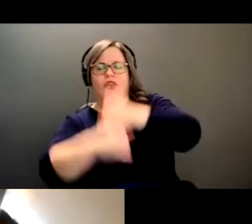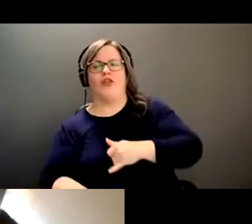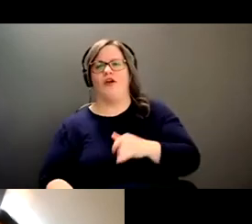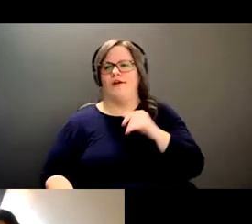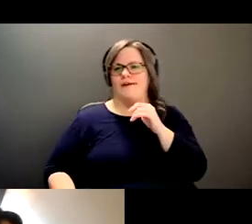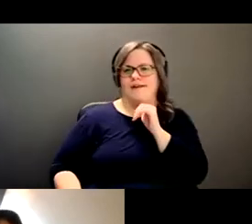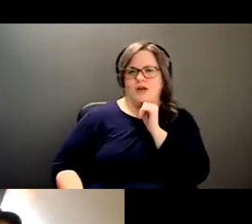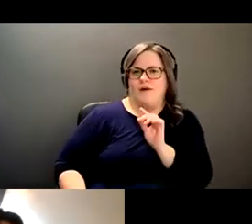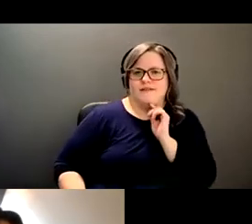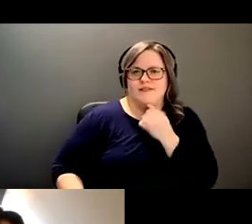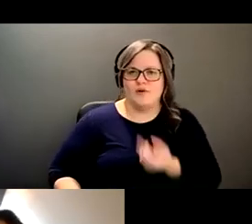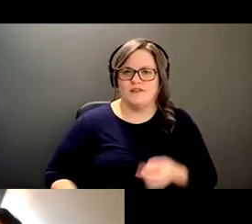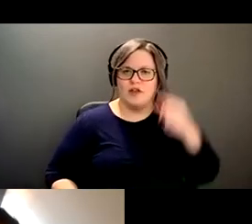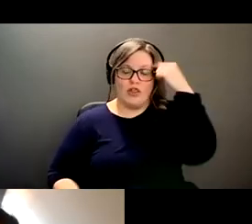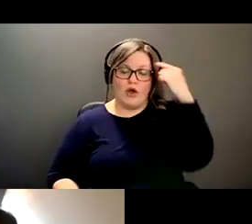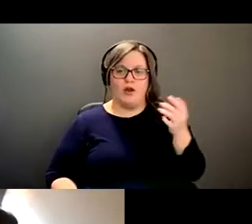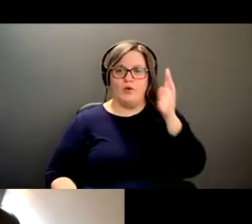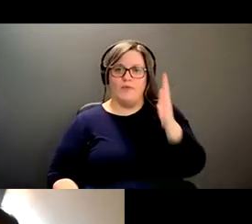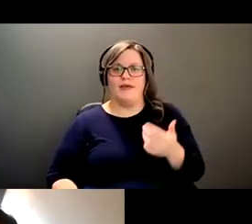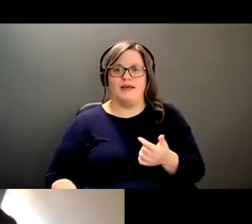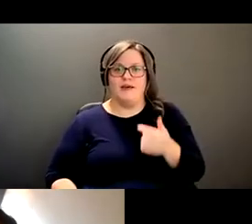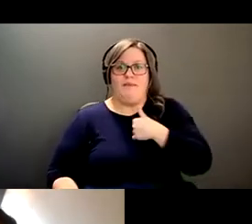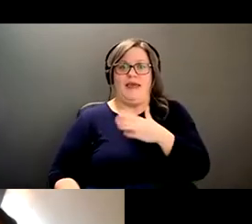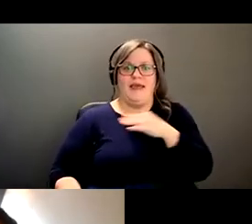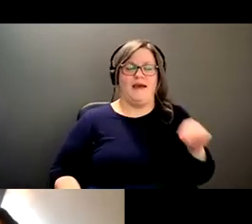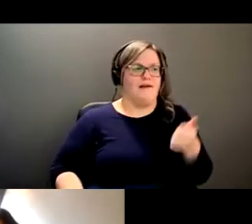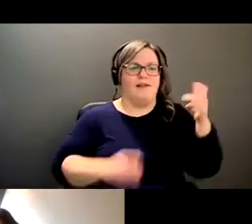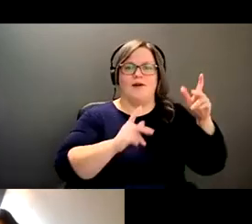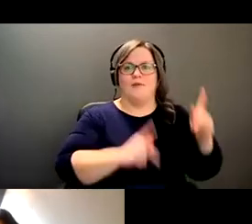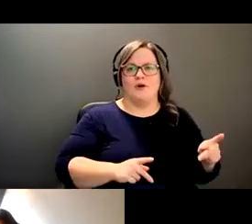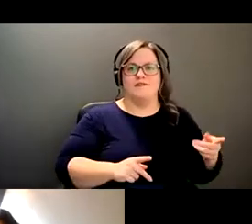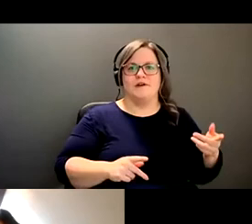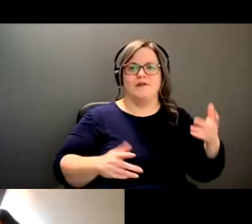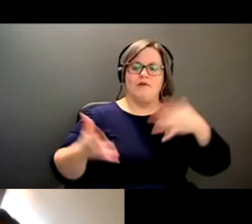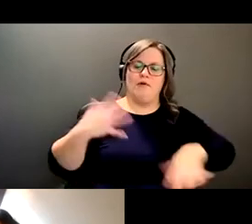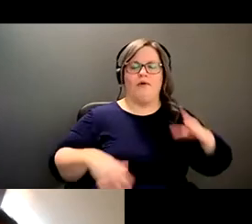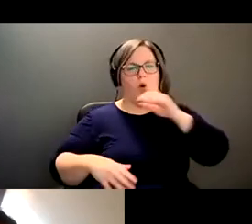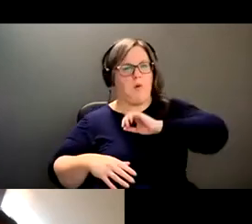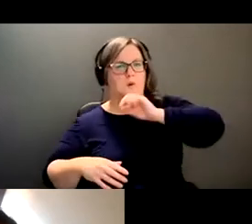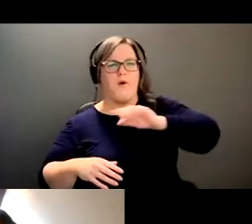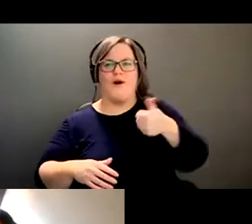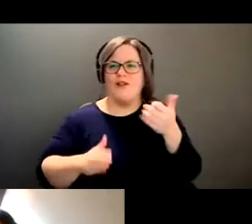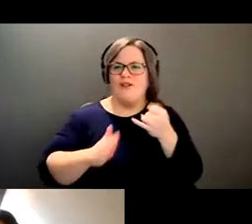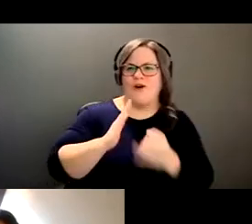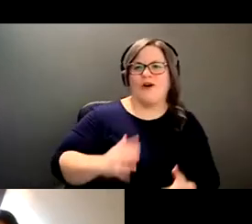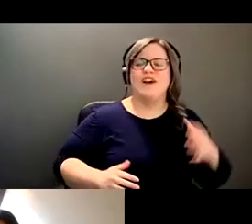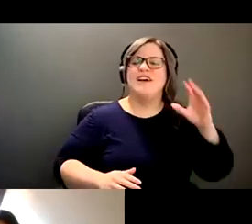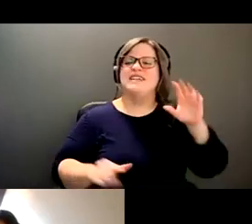speak of, just myself and Rezu disguised as many other artists. It was going to be something of a drag